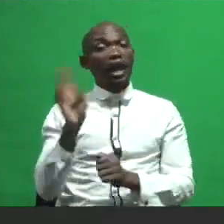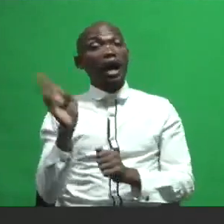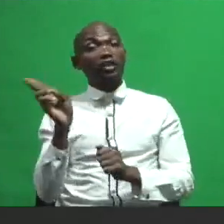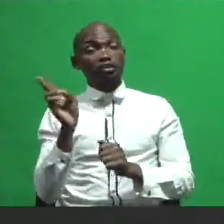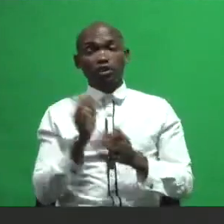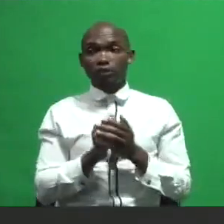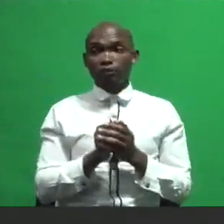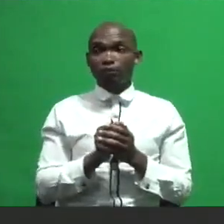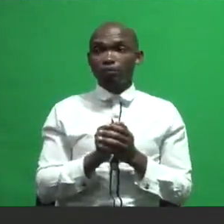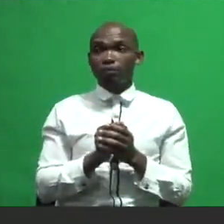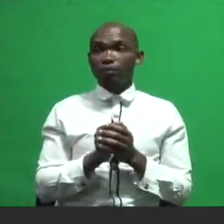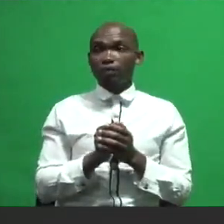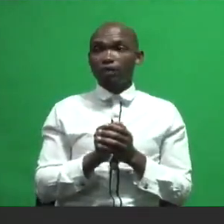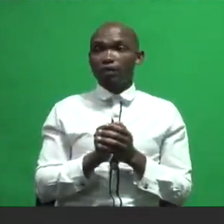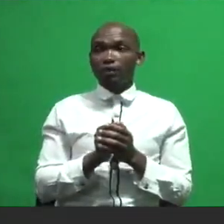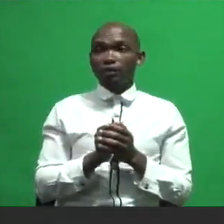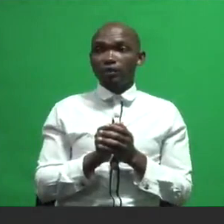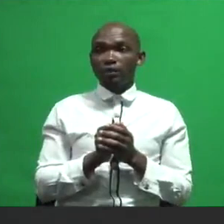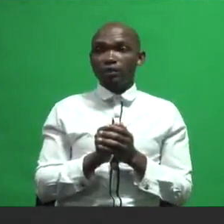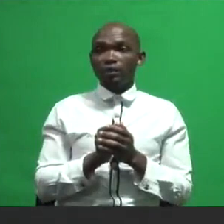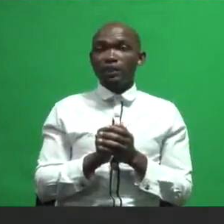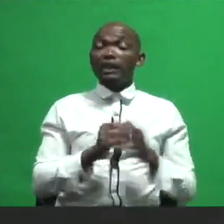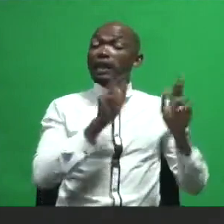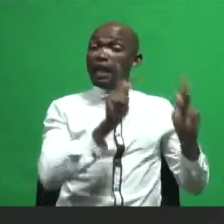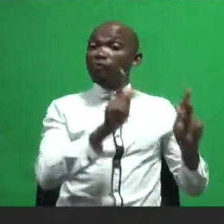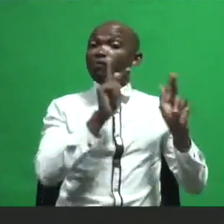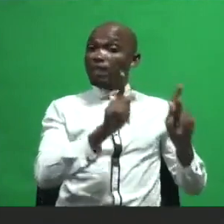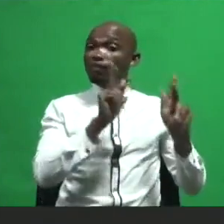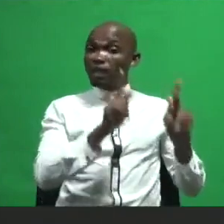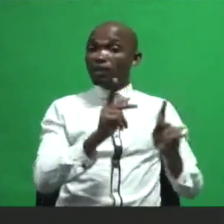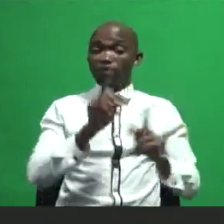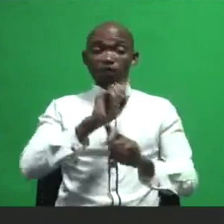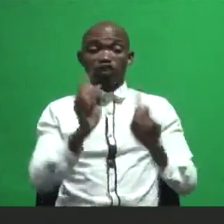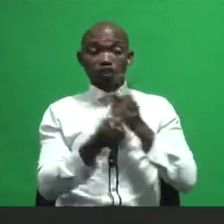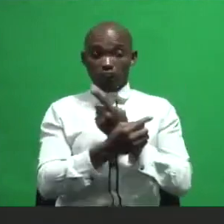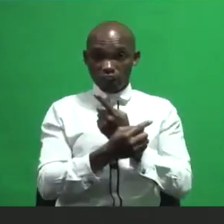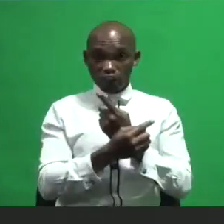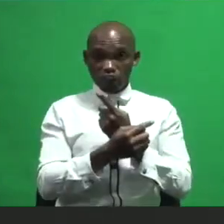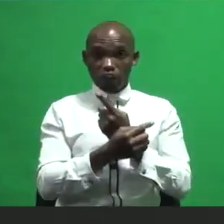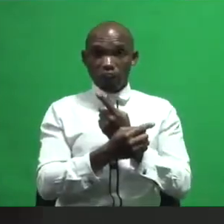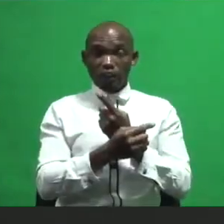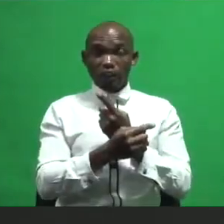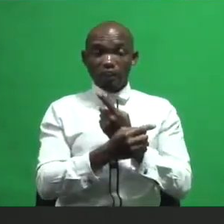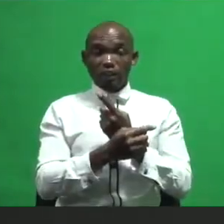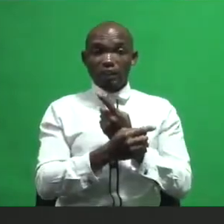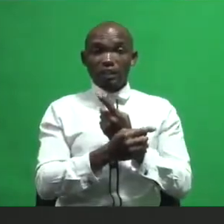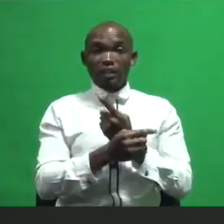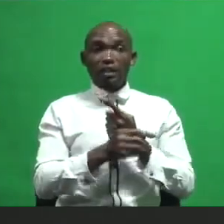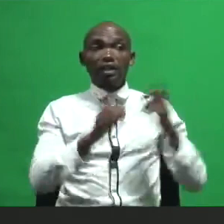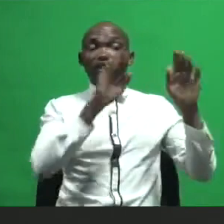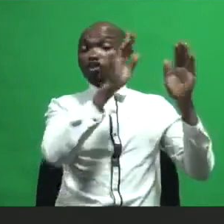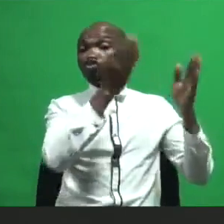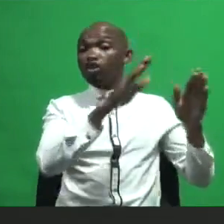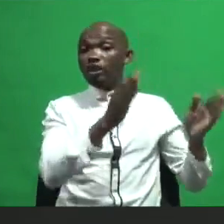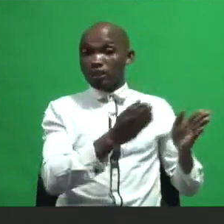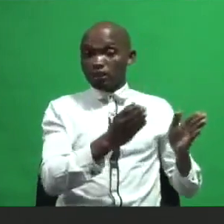10 hydrogens, right? So let us look if we can change the structure, or we can obtain all